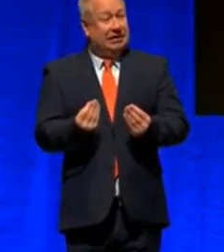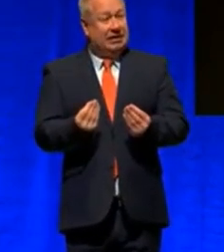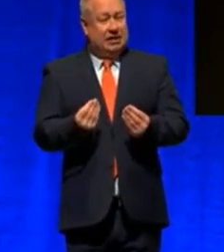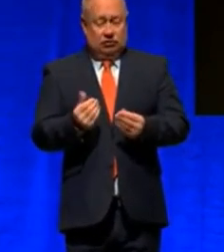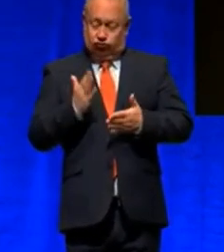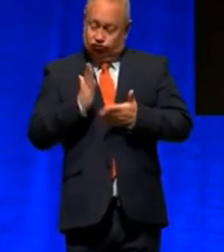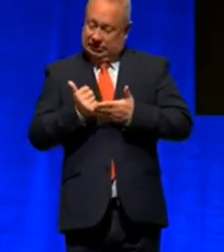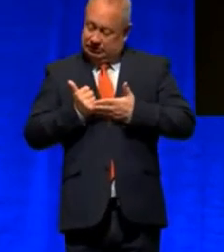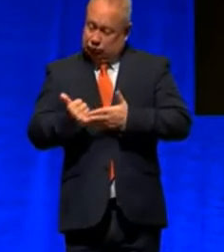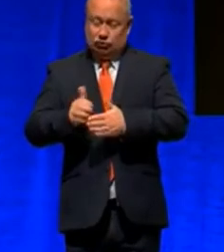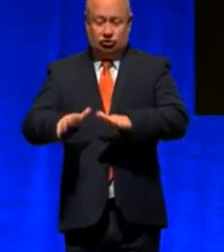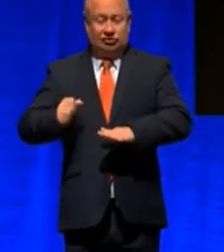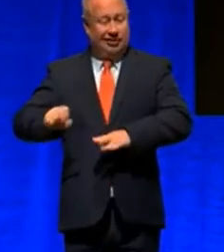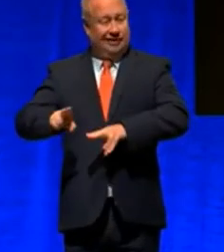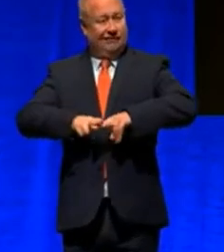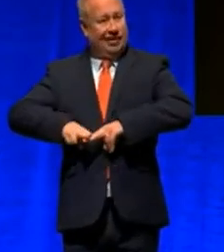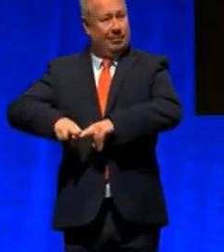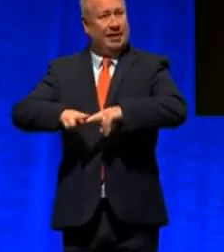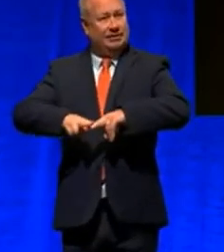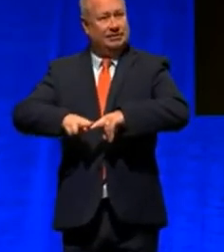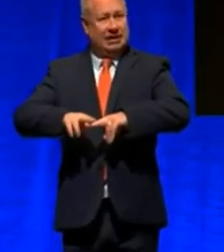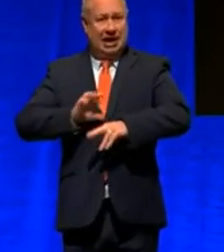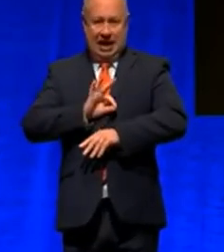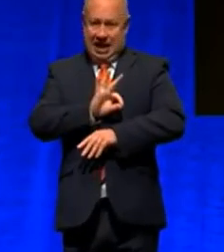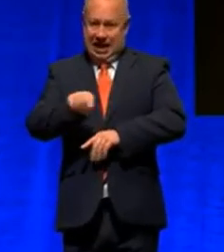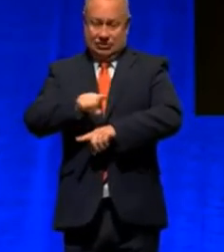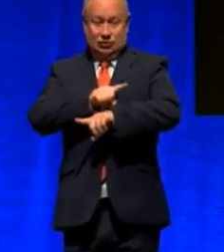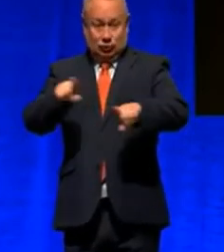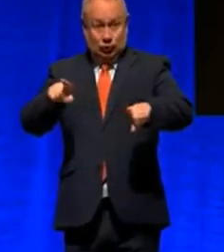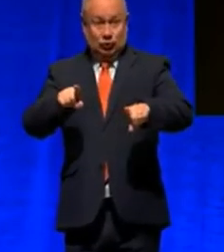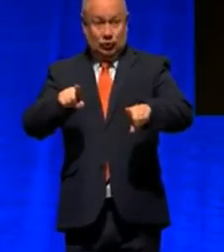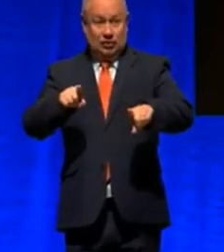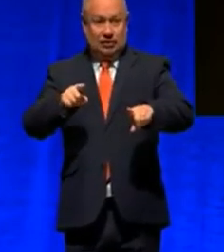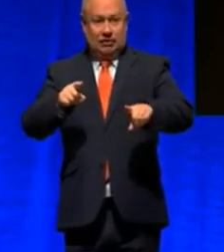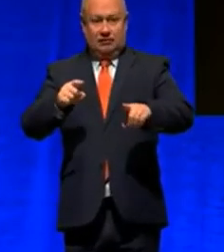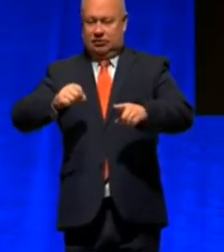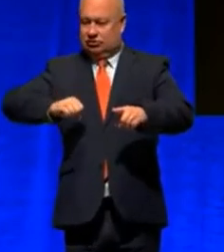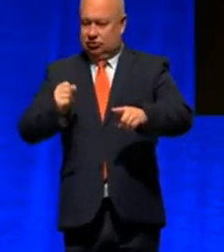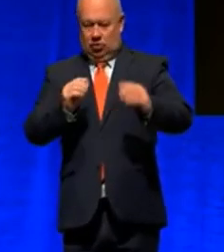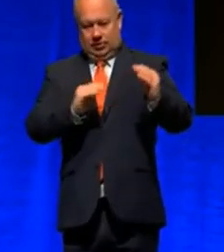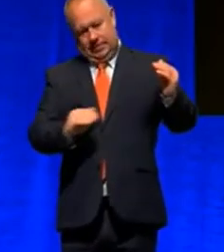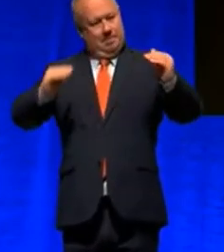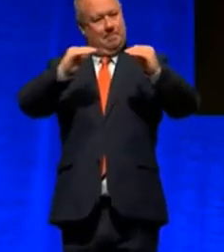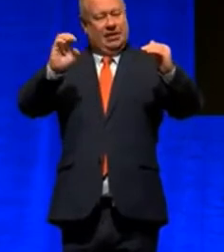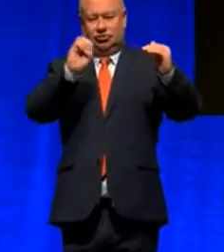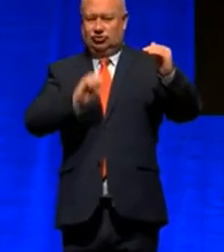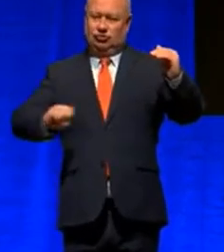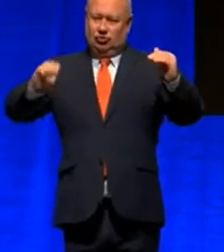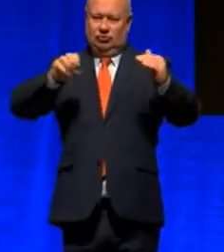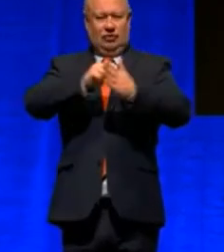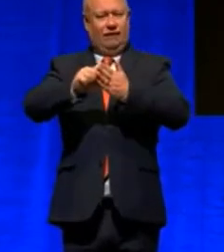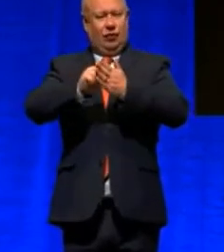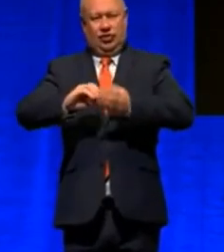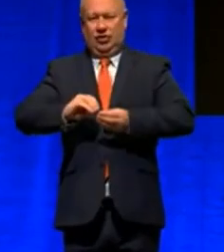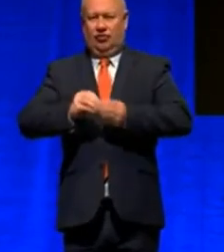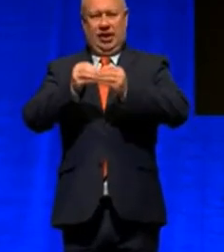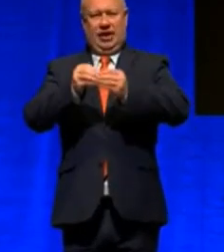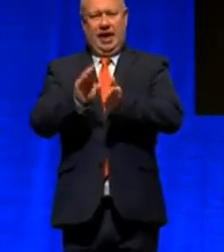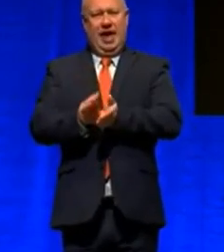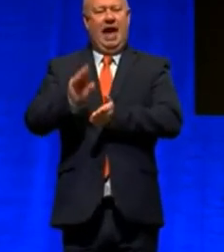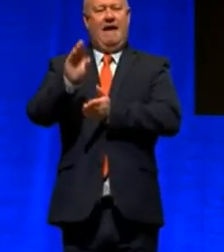children and their families. I'm asking you today to bring Scotland in line with the rest of Europe and vote for the creation of a